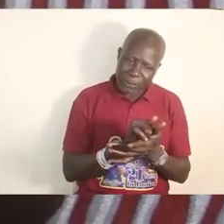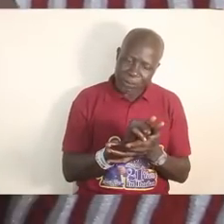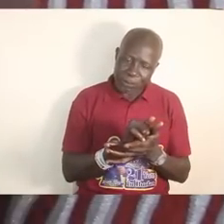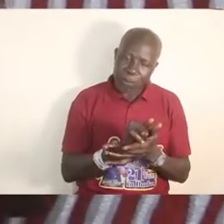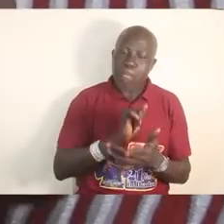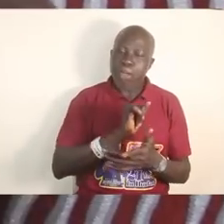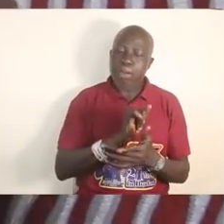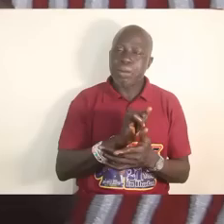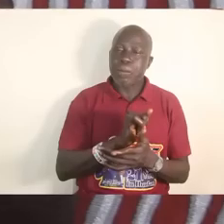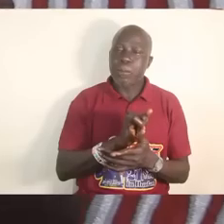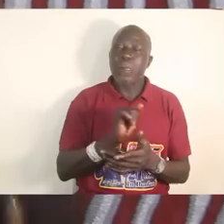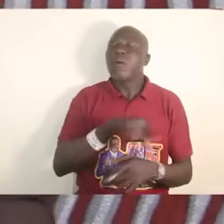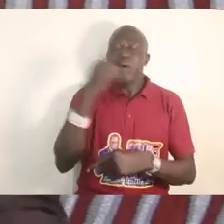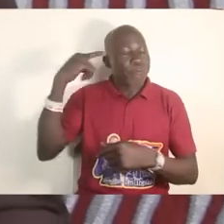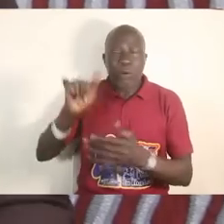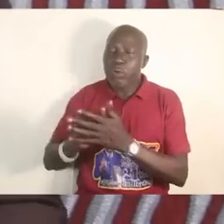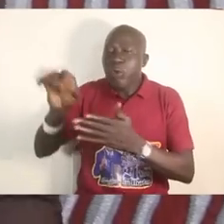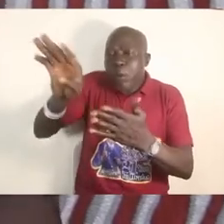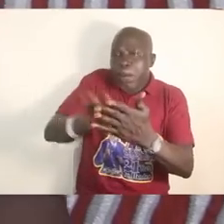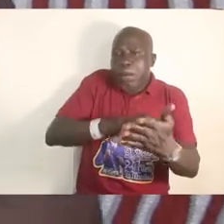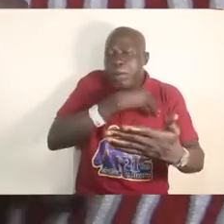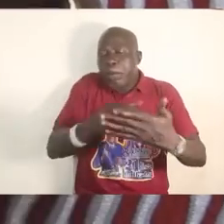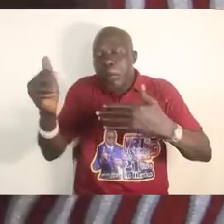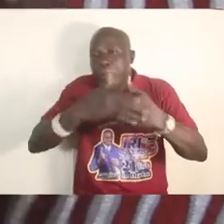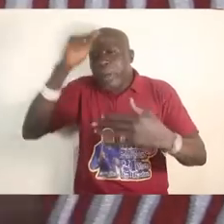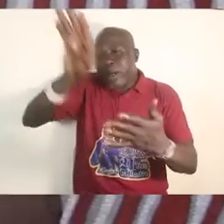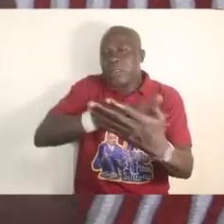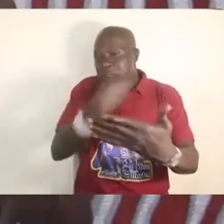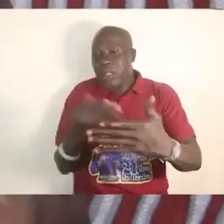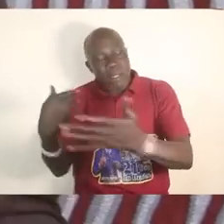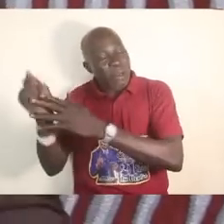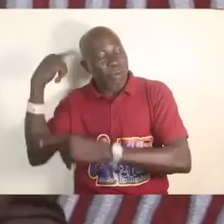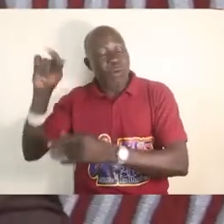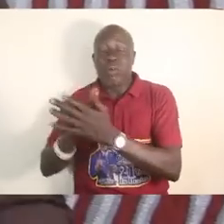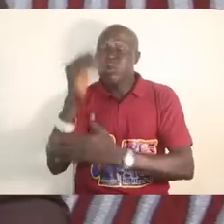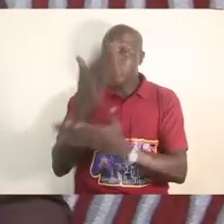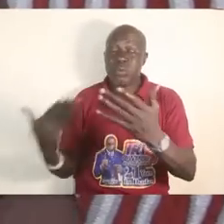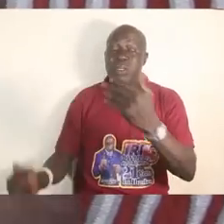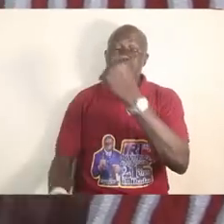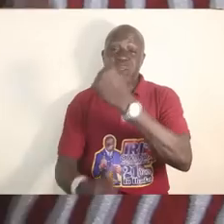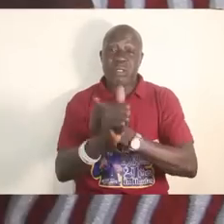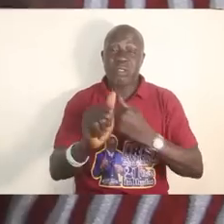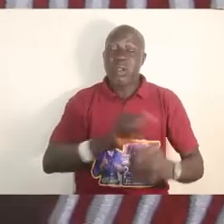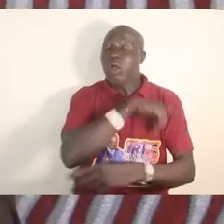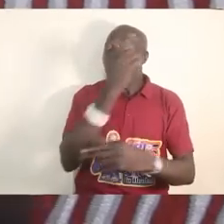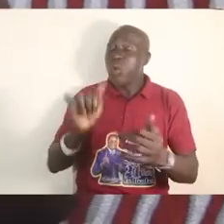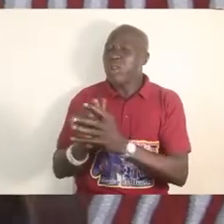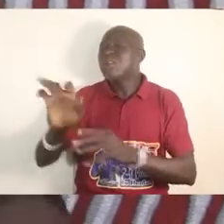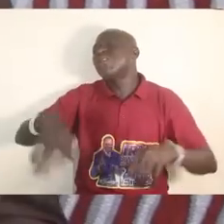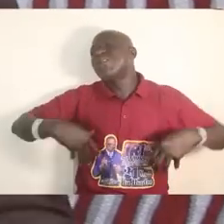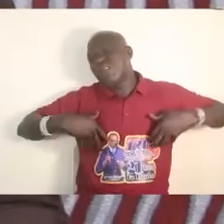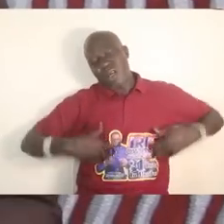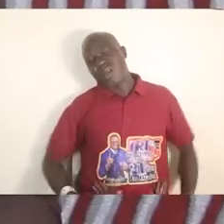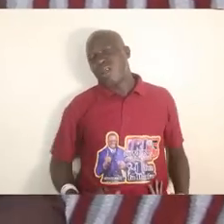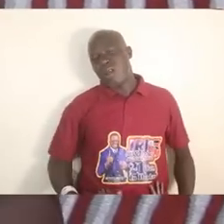pada leyin. Seyin leyin Olorun. Backsliding from God. O je on to lewu pupo. It's something that is very dangerous. Nigba to ba lo suo. When you